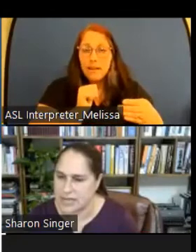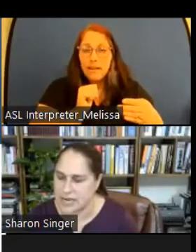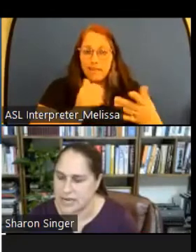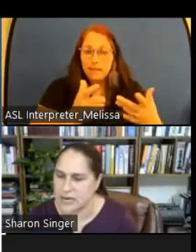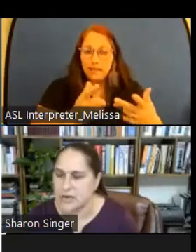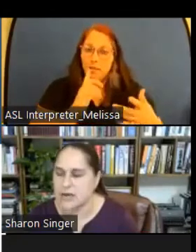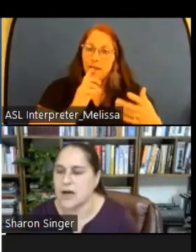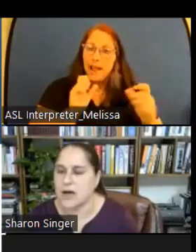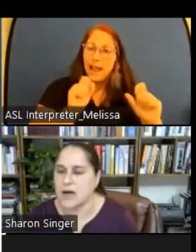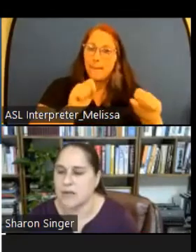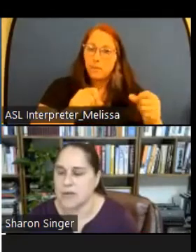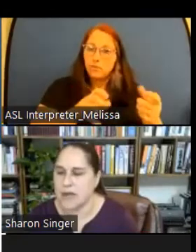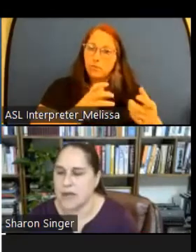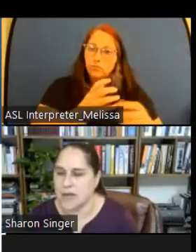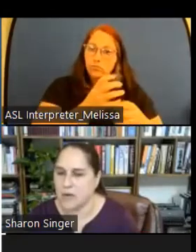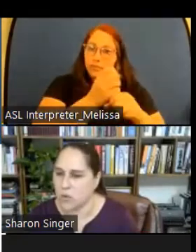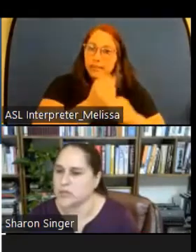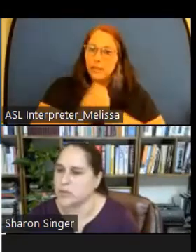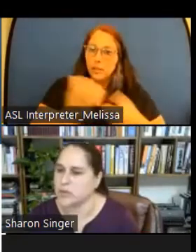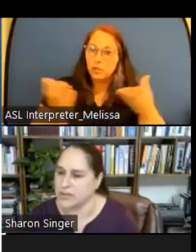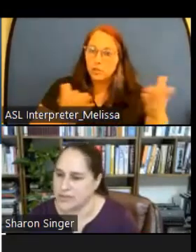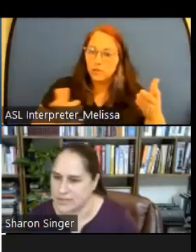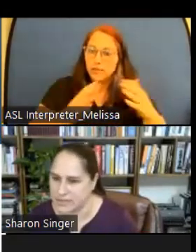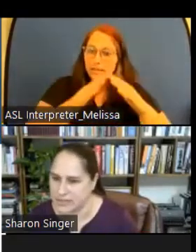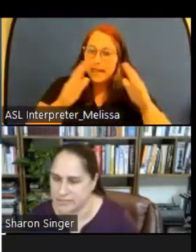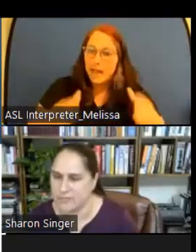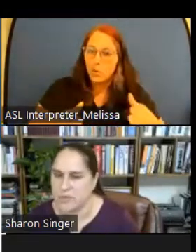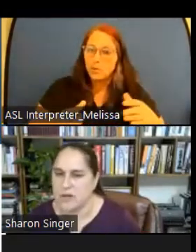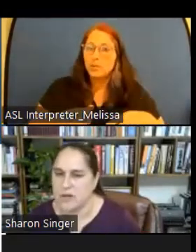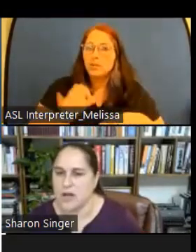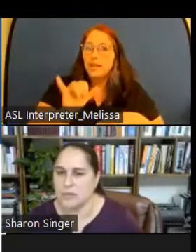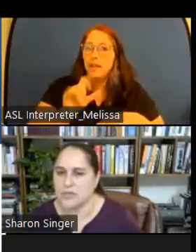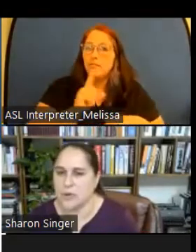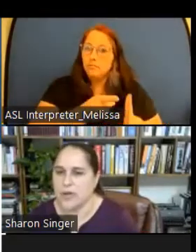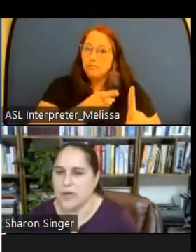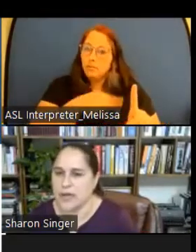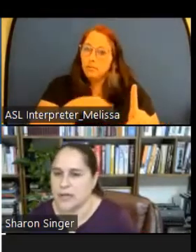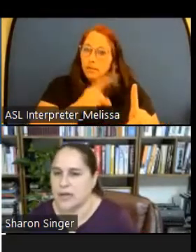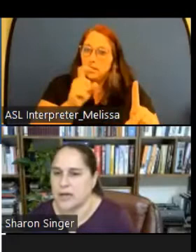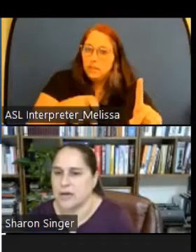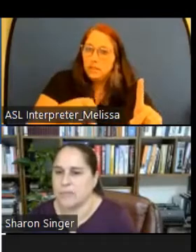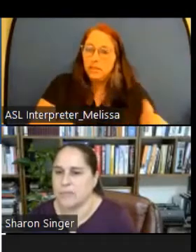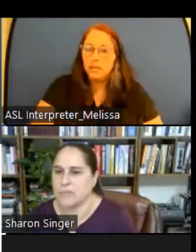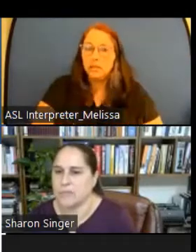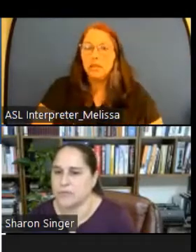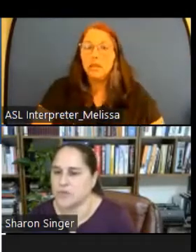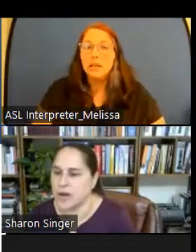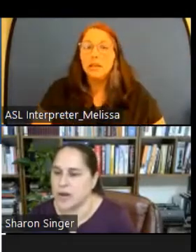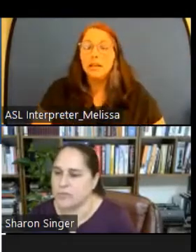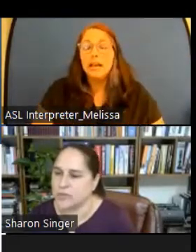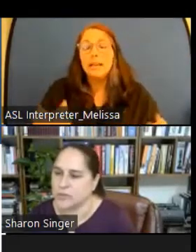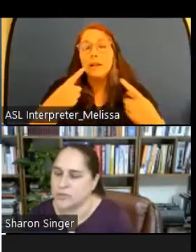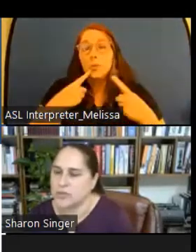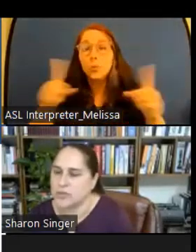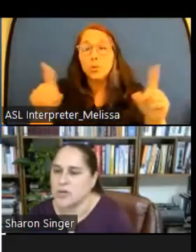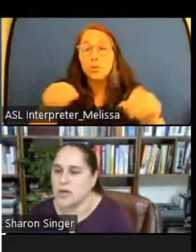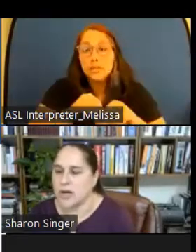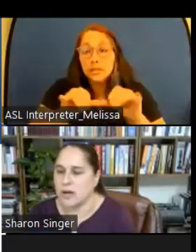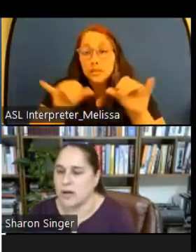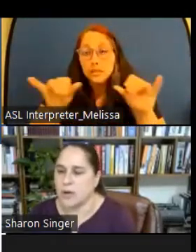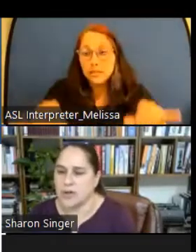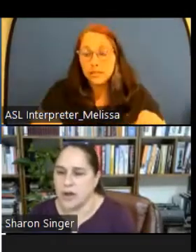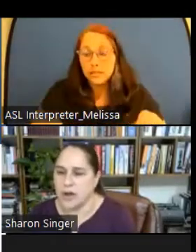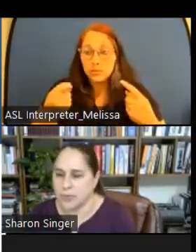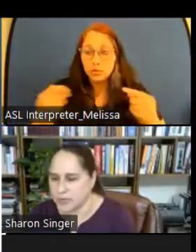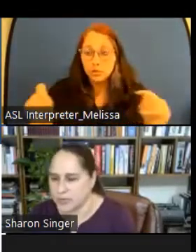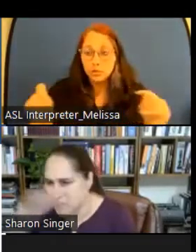they need, and that it works within the system, so that try and reduce